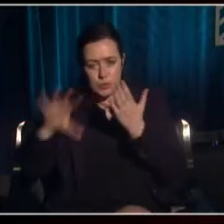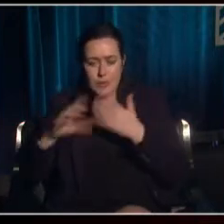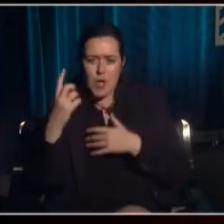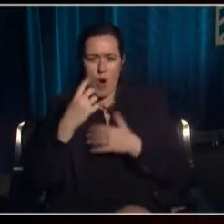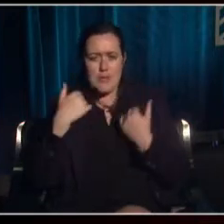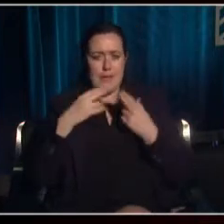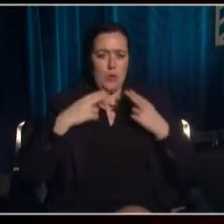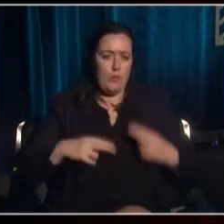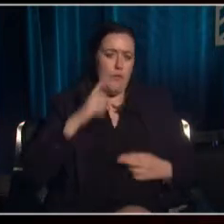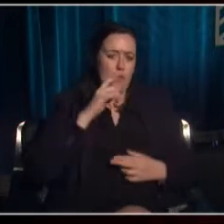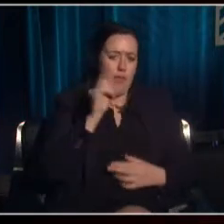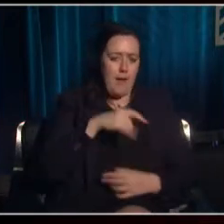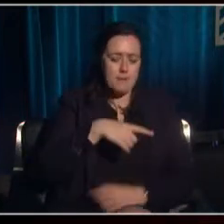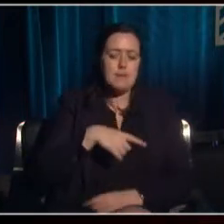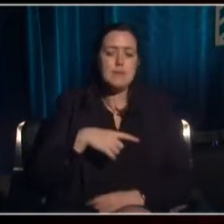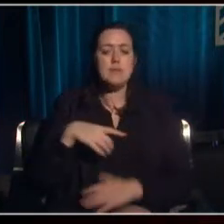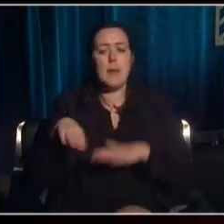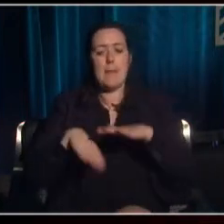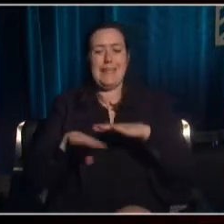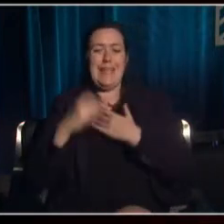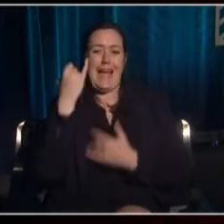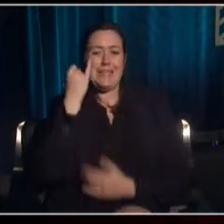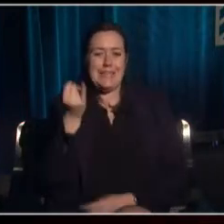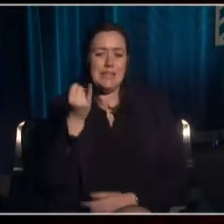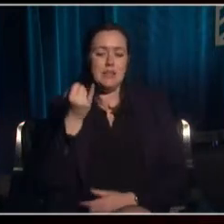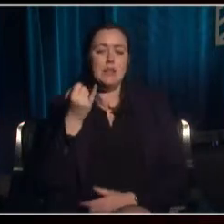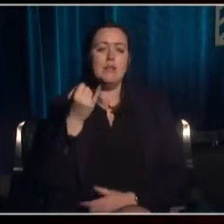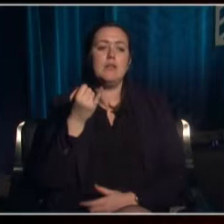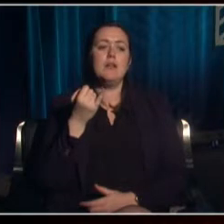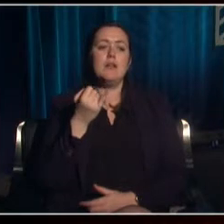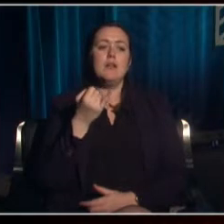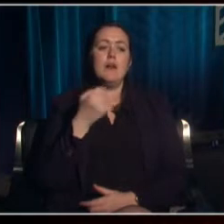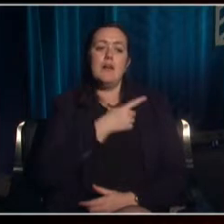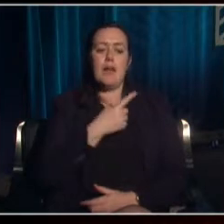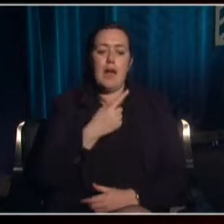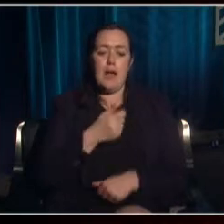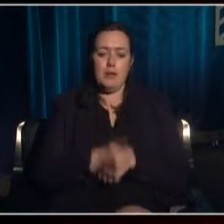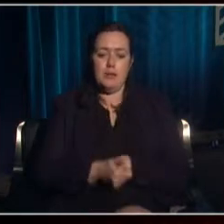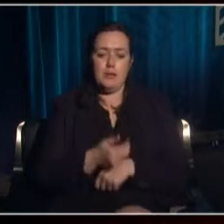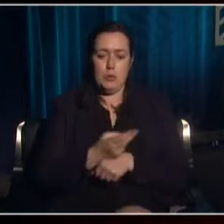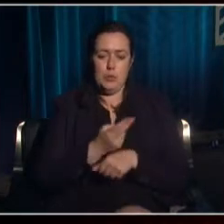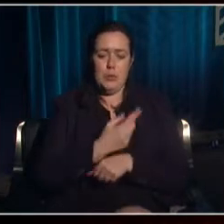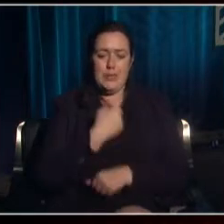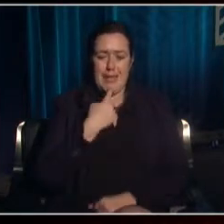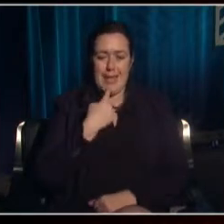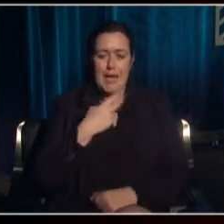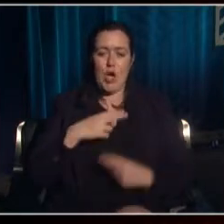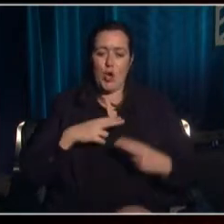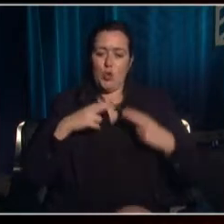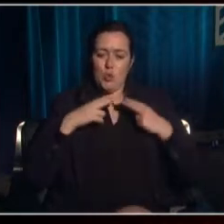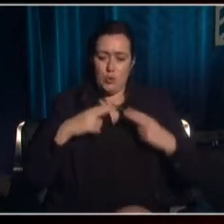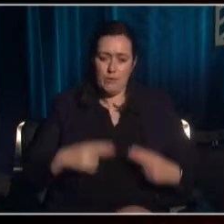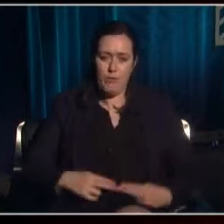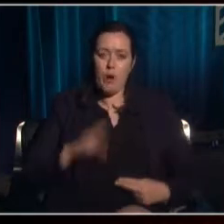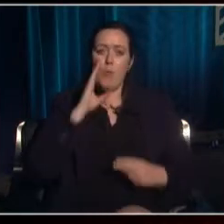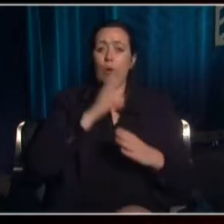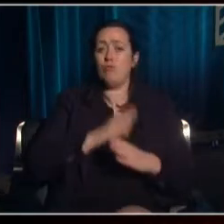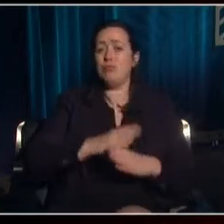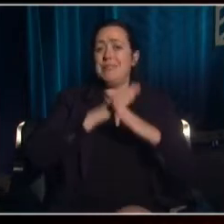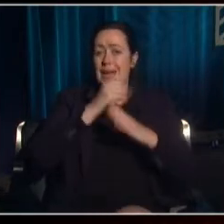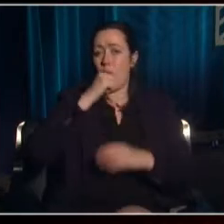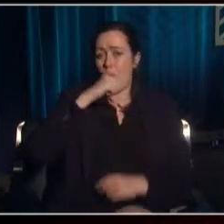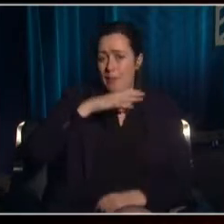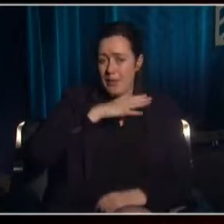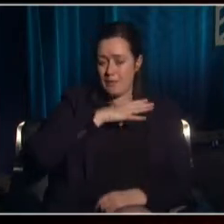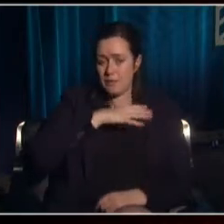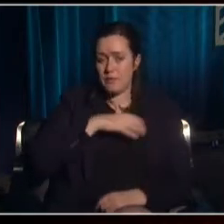girls. And basically the idea that they claimed that was that this uniform is going to be protecting women, and women are